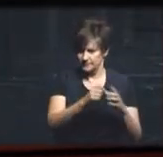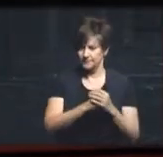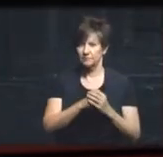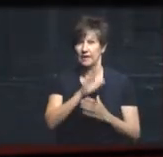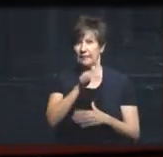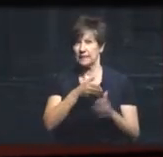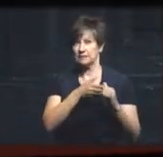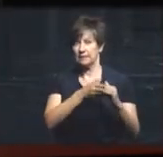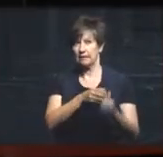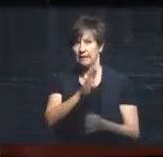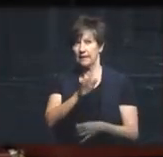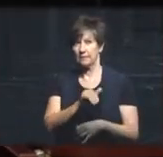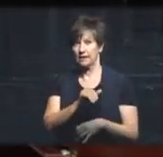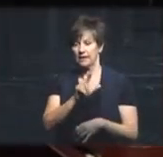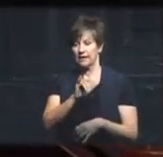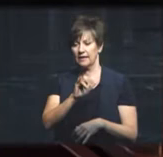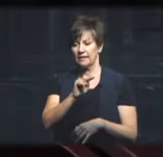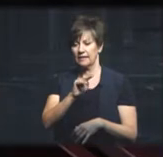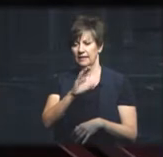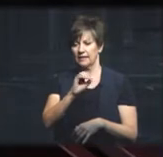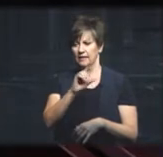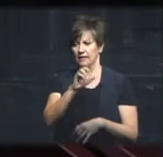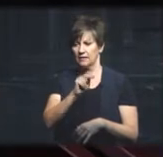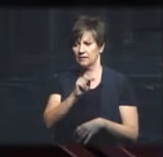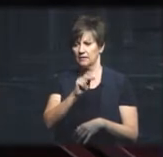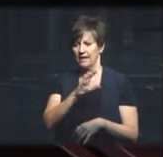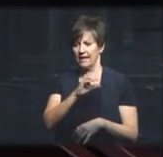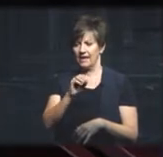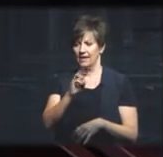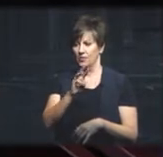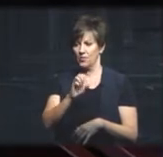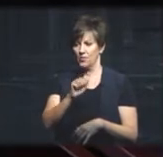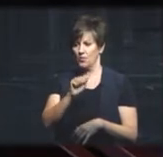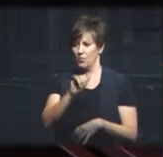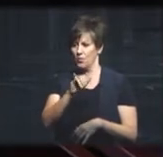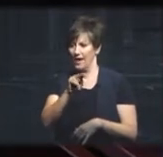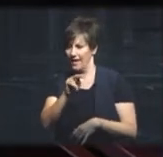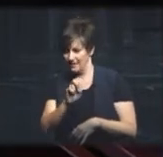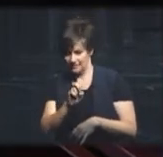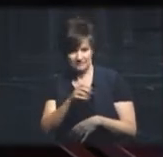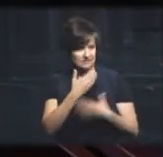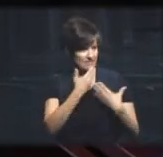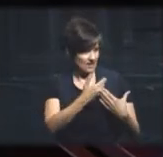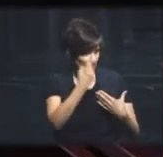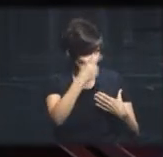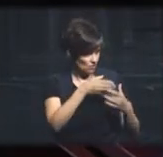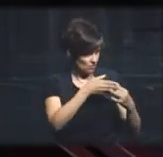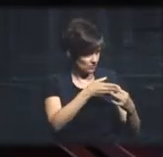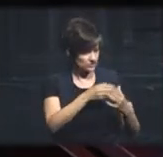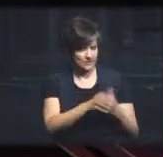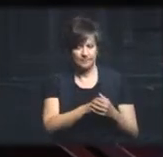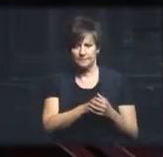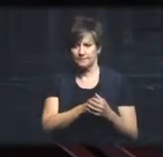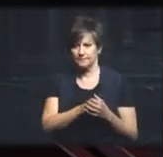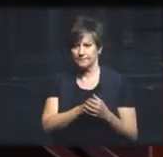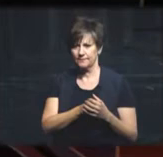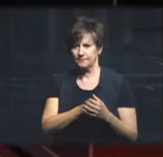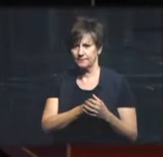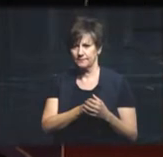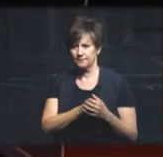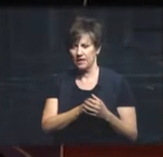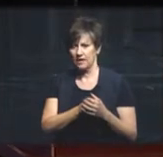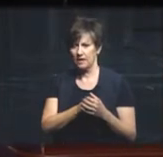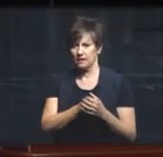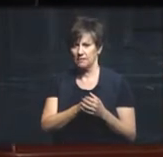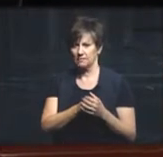led by Lincoln Wolf and Wayne Artis, and I appreciate both of you for your leadership. Improving faculty